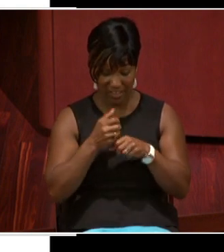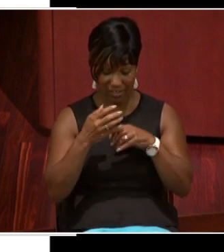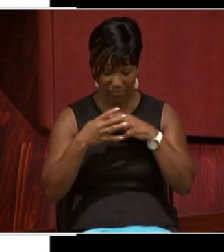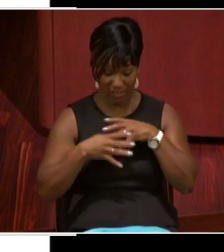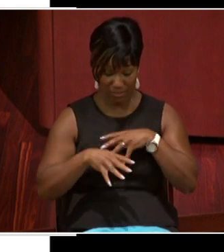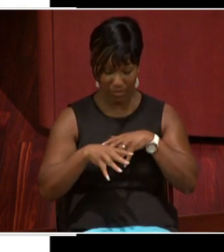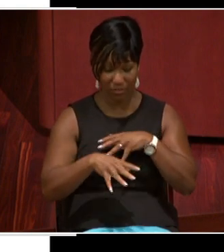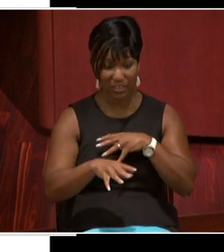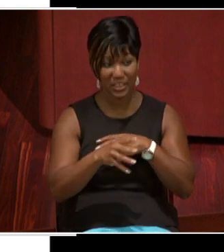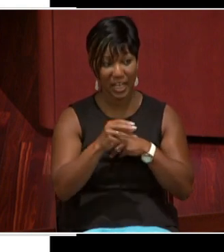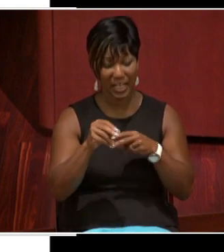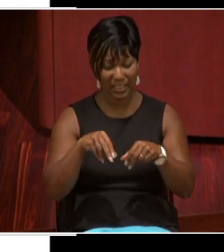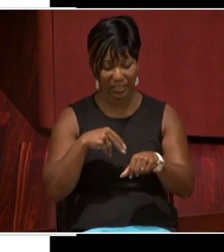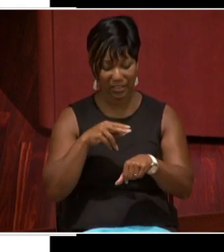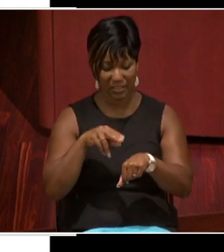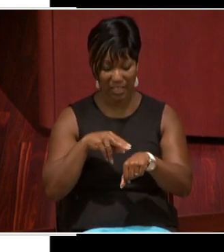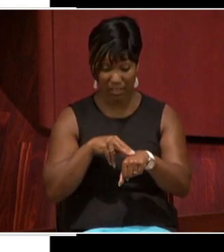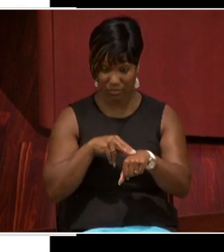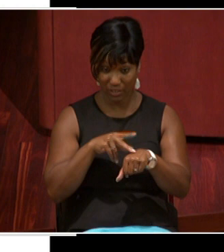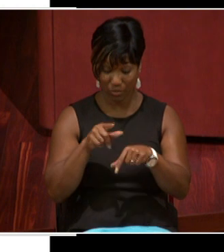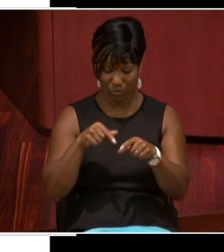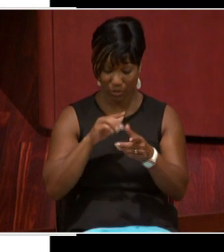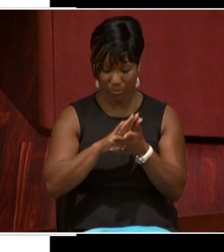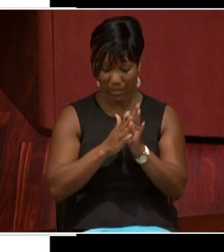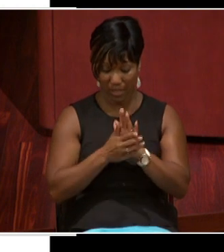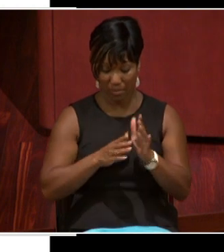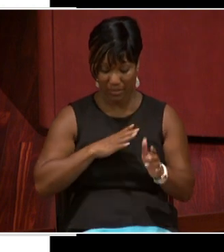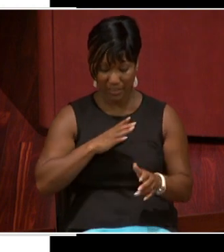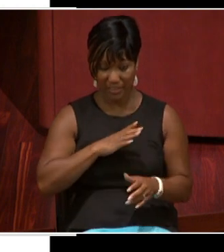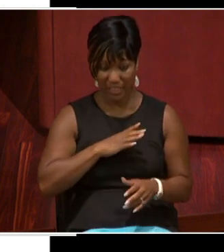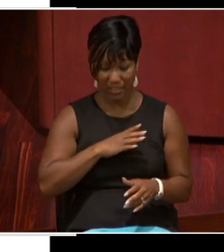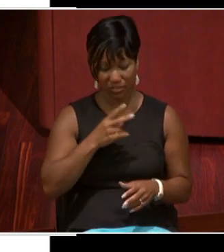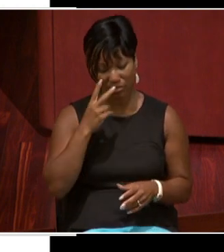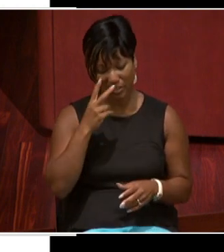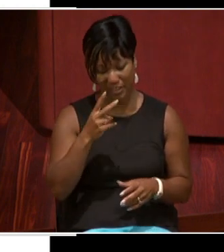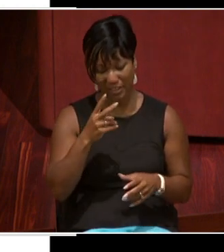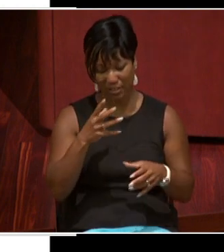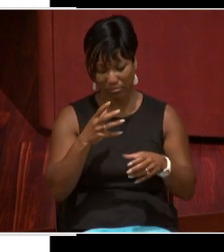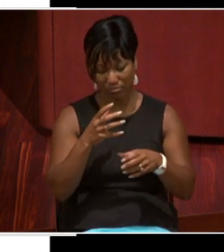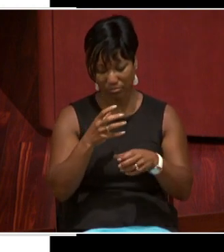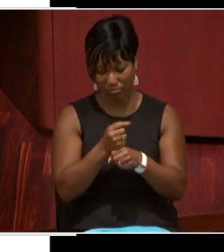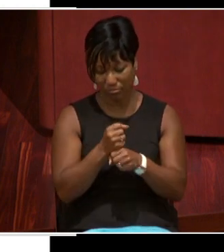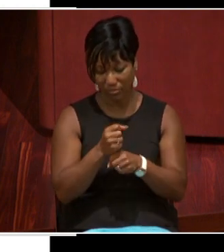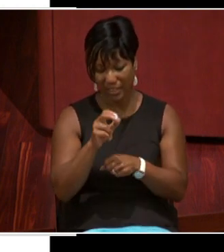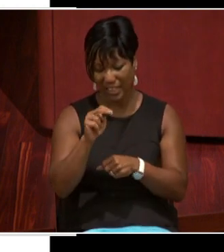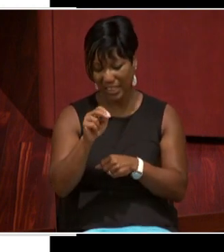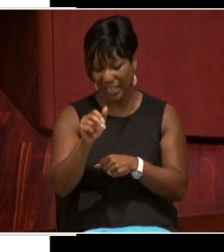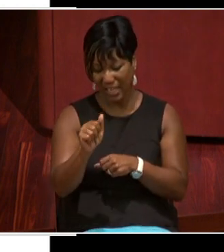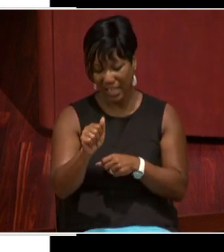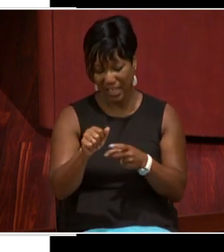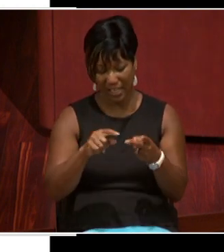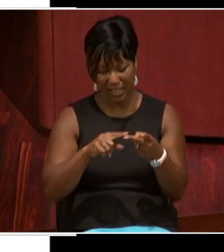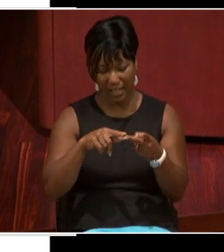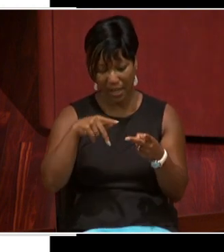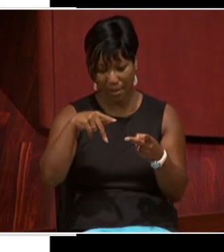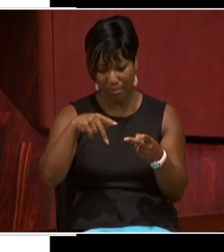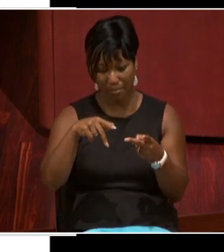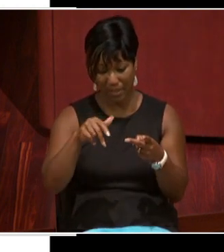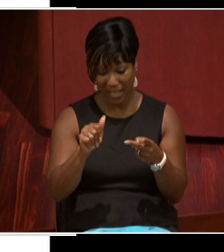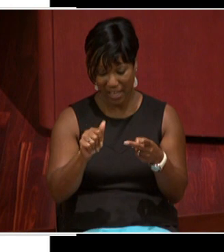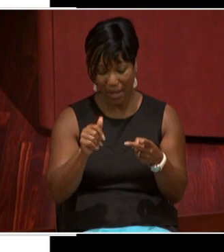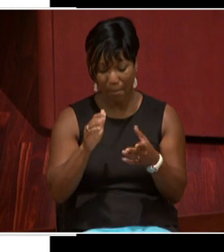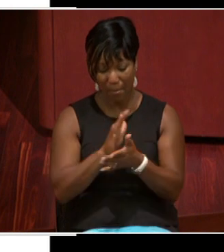naturalization status. You will find annotations with abbreviations such as NA for naturalized, PA for papers